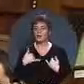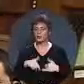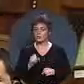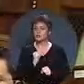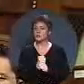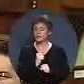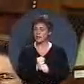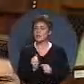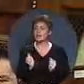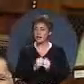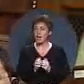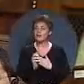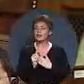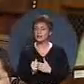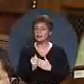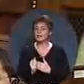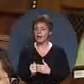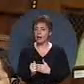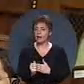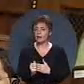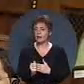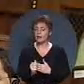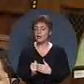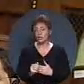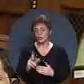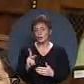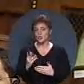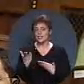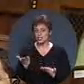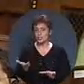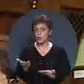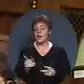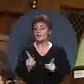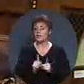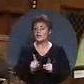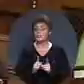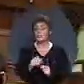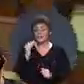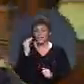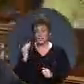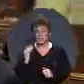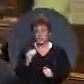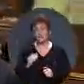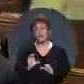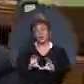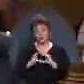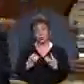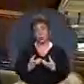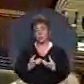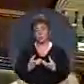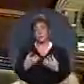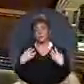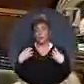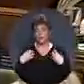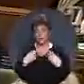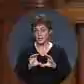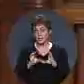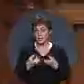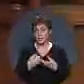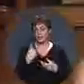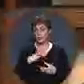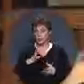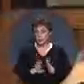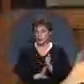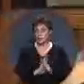Mishkegawek Tribal Council, to find a durable term solution for the challenges faced by the people of Kaseshwan. Honourable member for Nanaimo